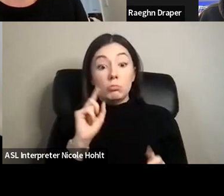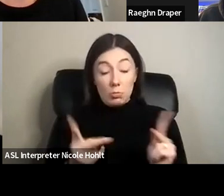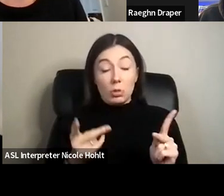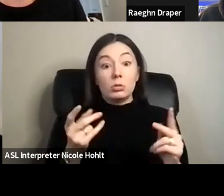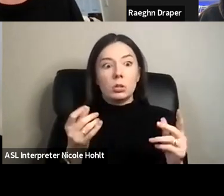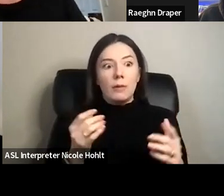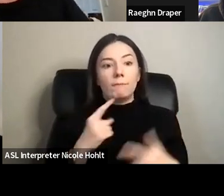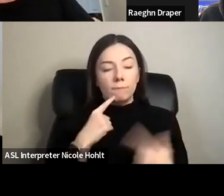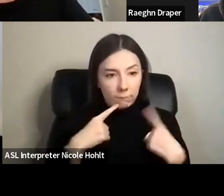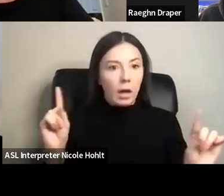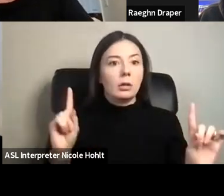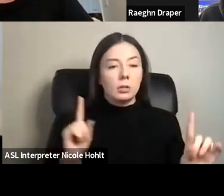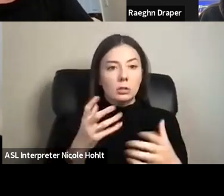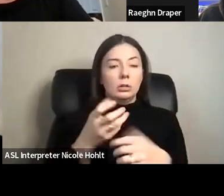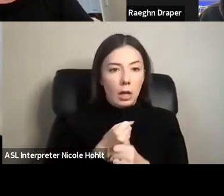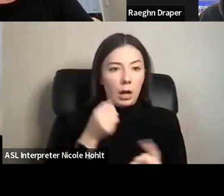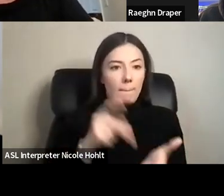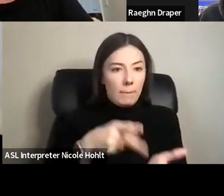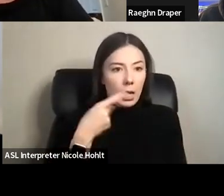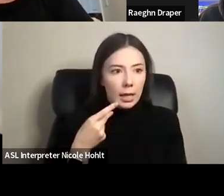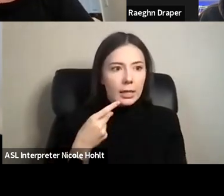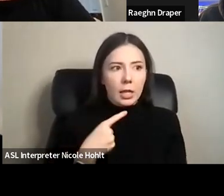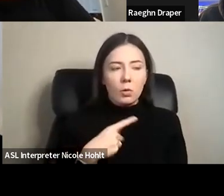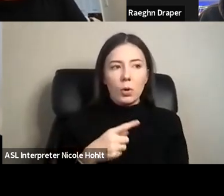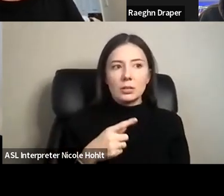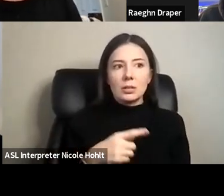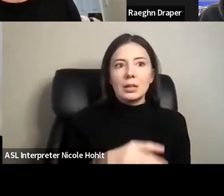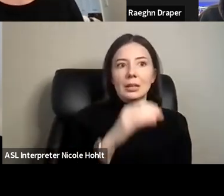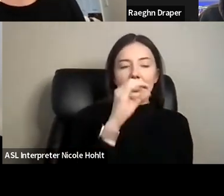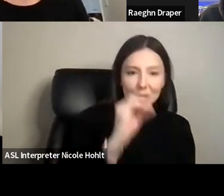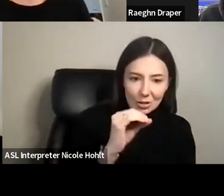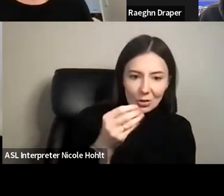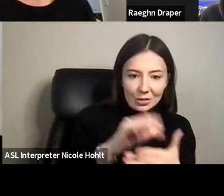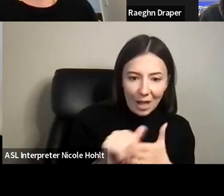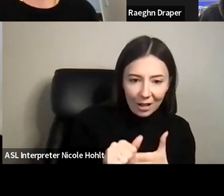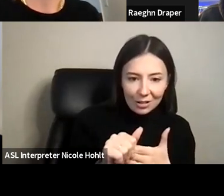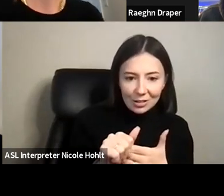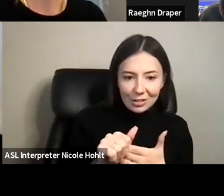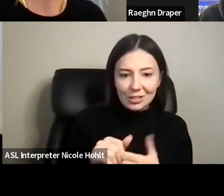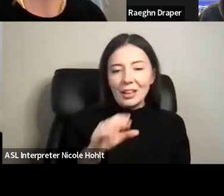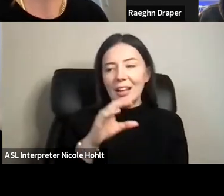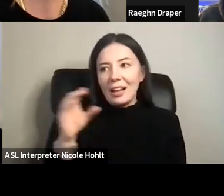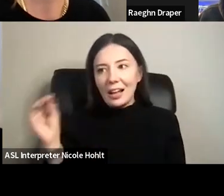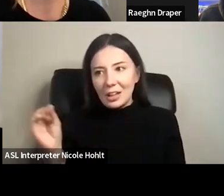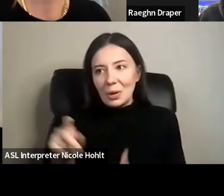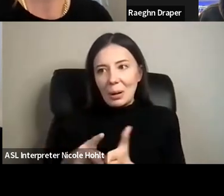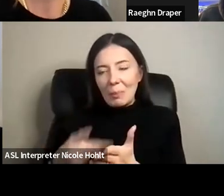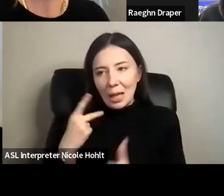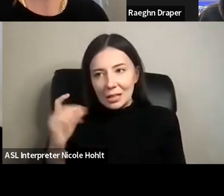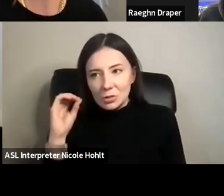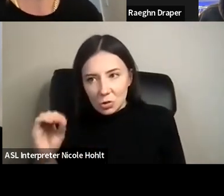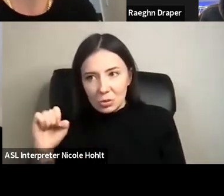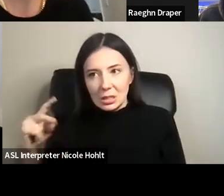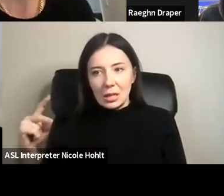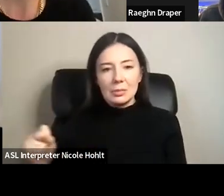it was like $0 on top of $0. And they were just getting, it's